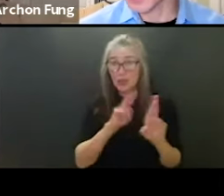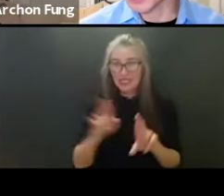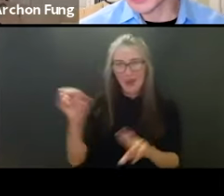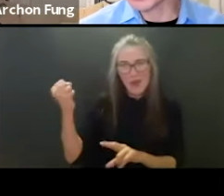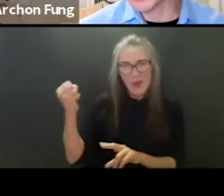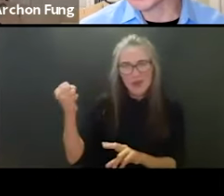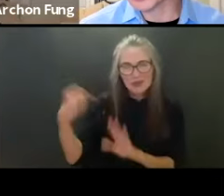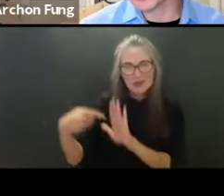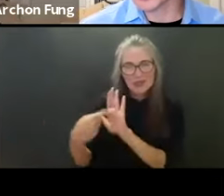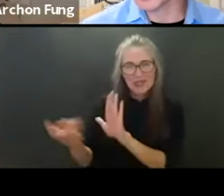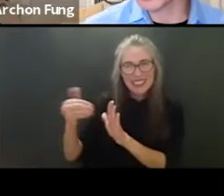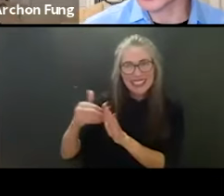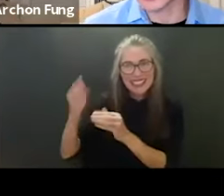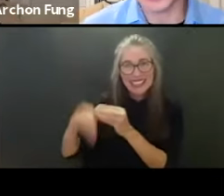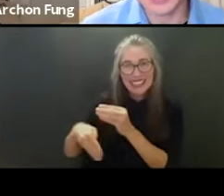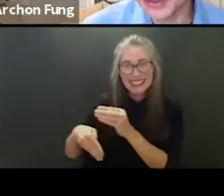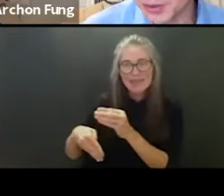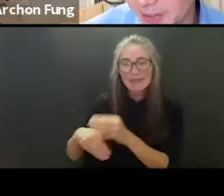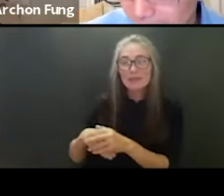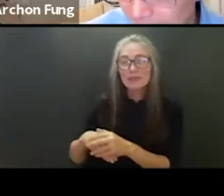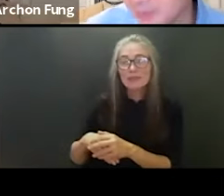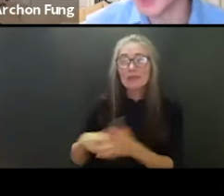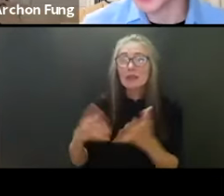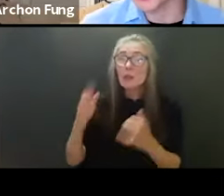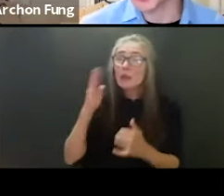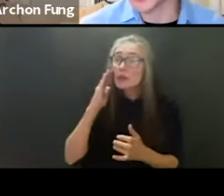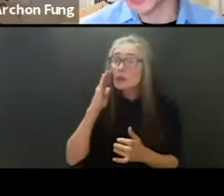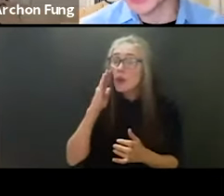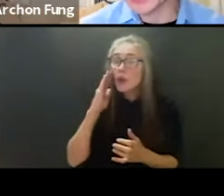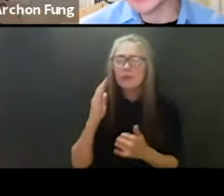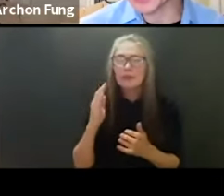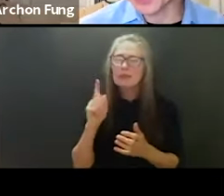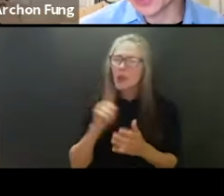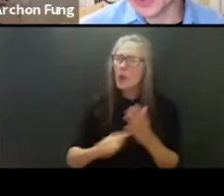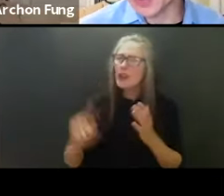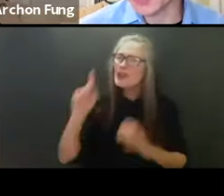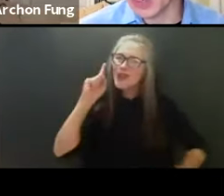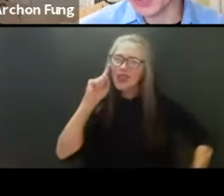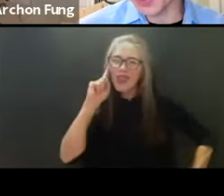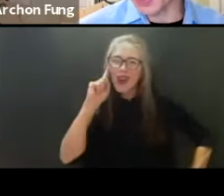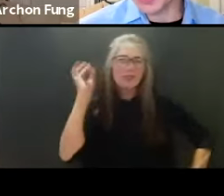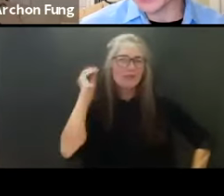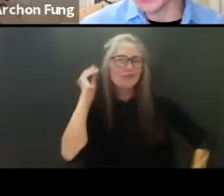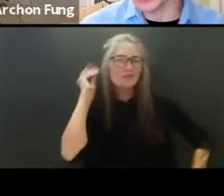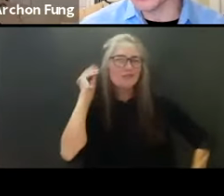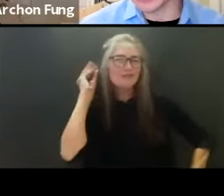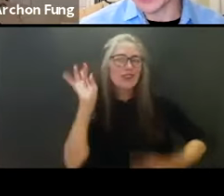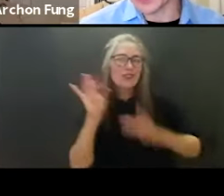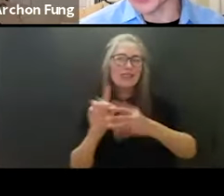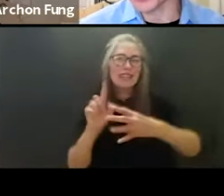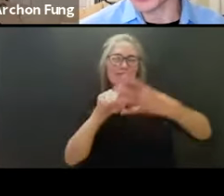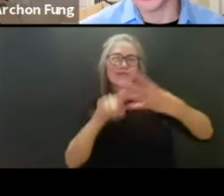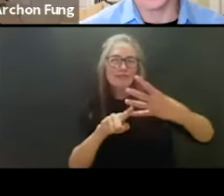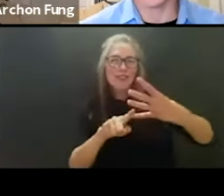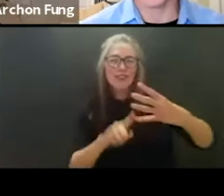Okay. And we can return to those toward the end, but I just wanted to get your sense of where we're going and to get you to